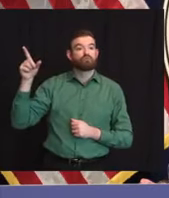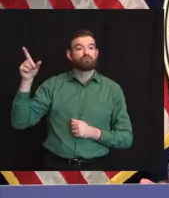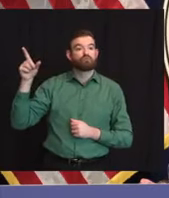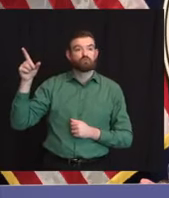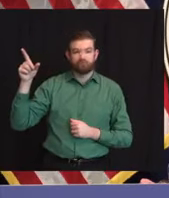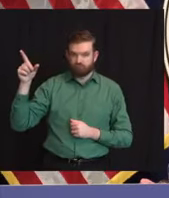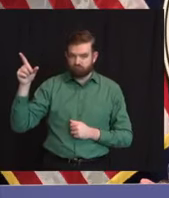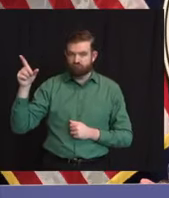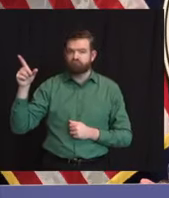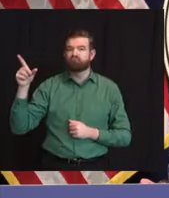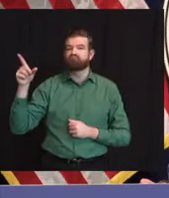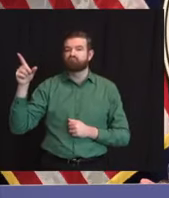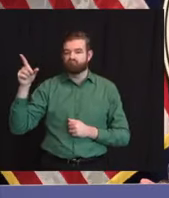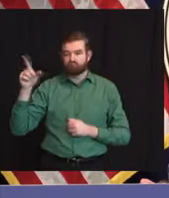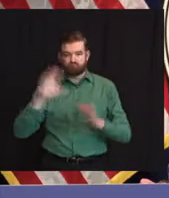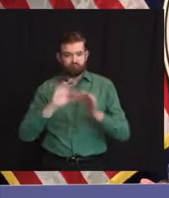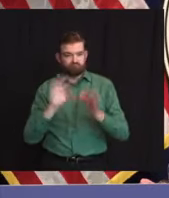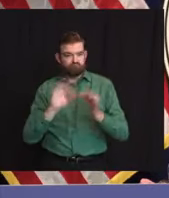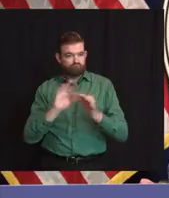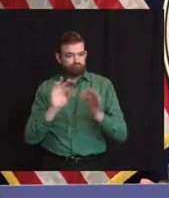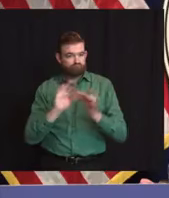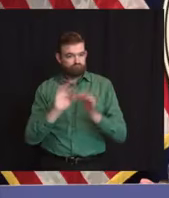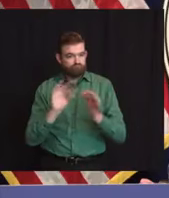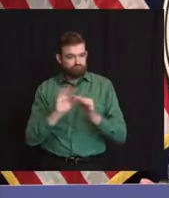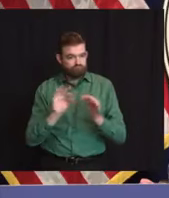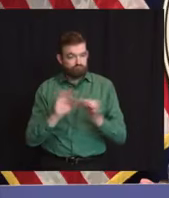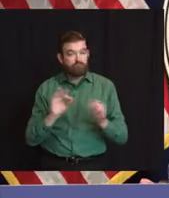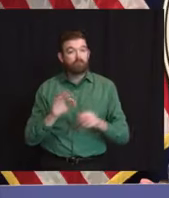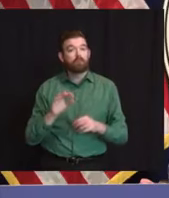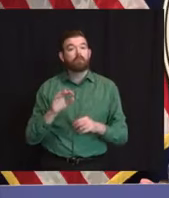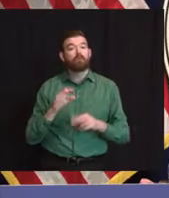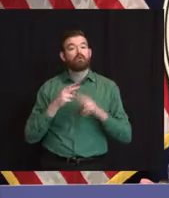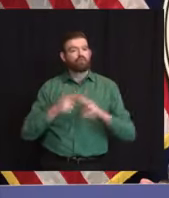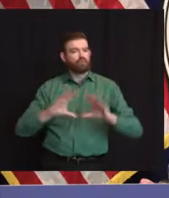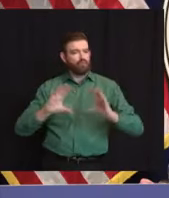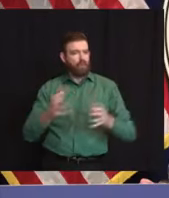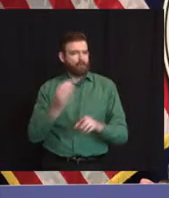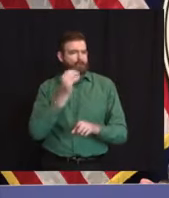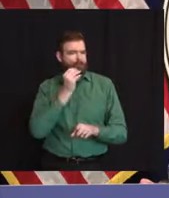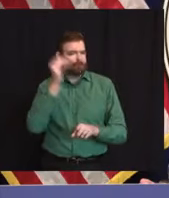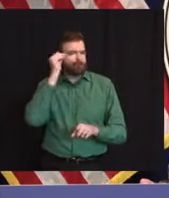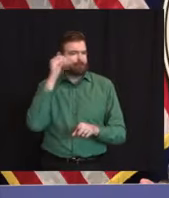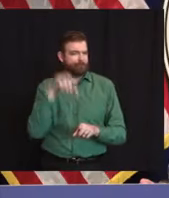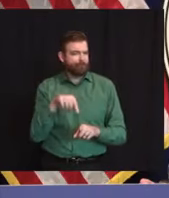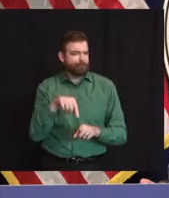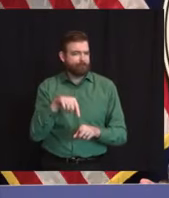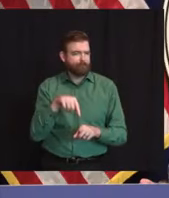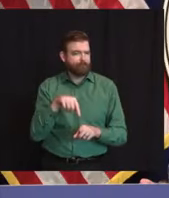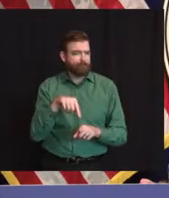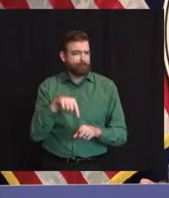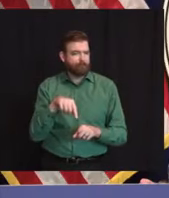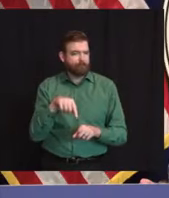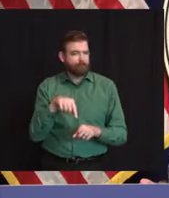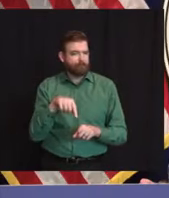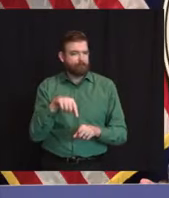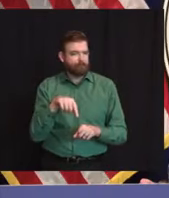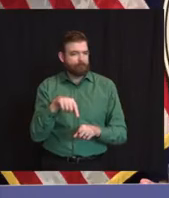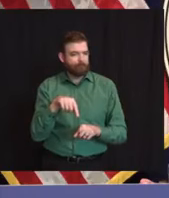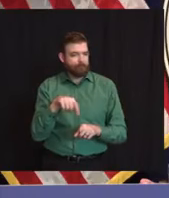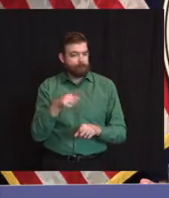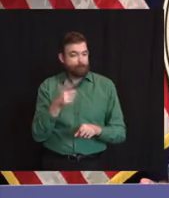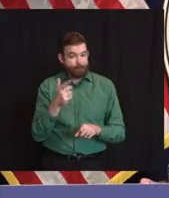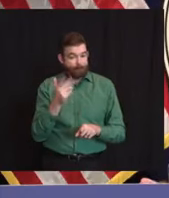those homes, and I say the word homes because in some cases, as we mentioned yesterday, not in some cases, in all cases, these are their homes, and in